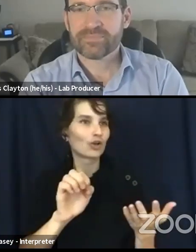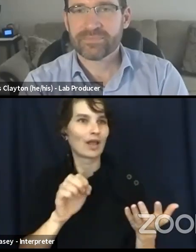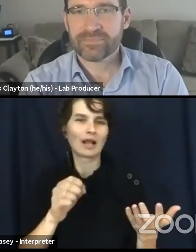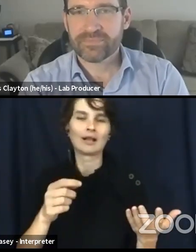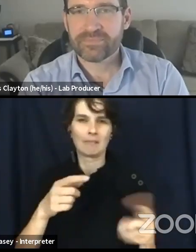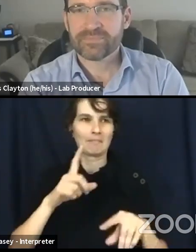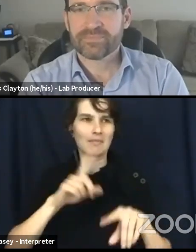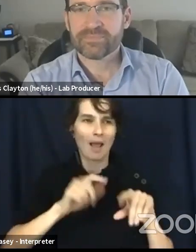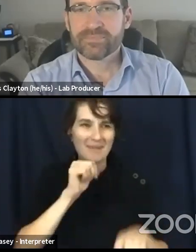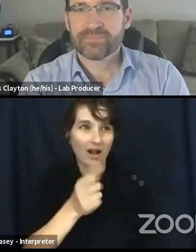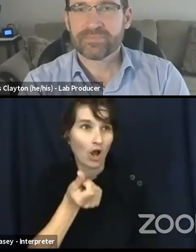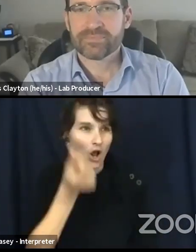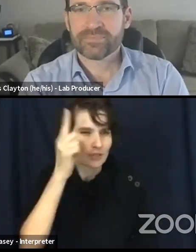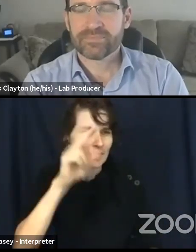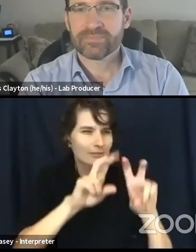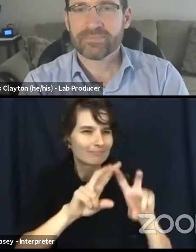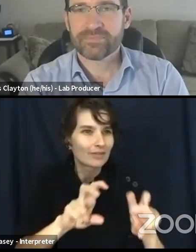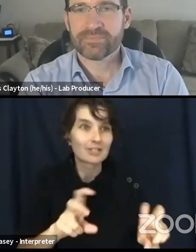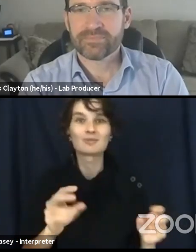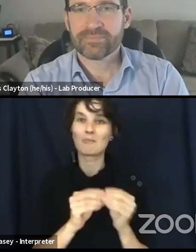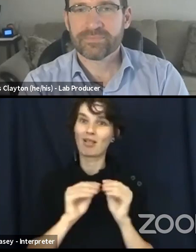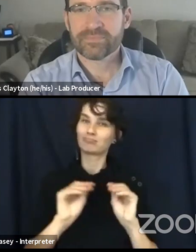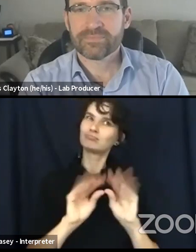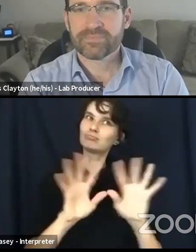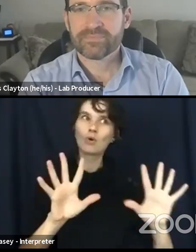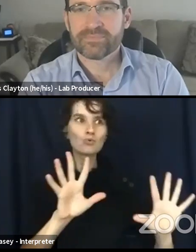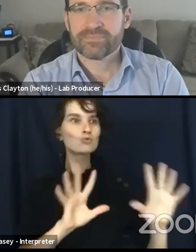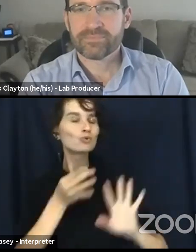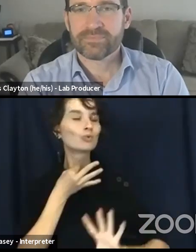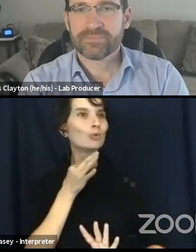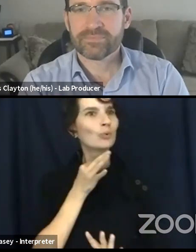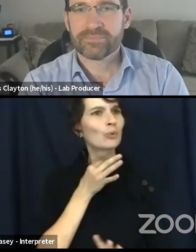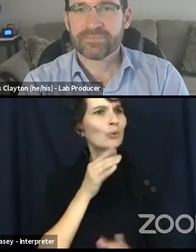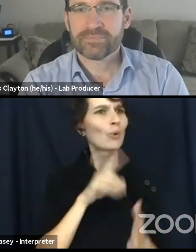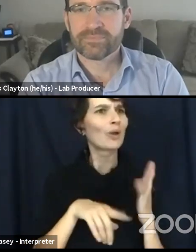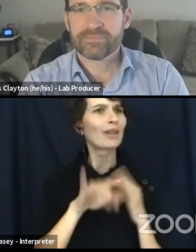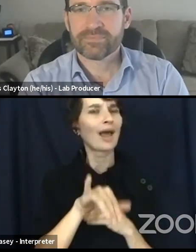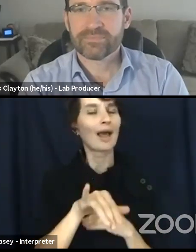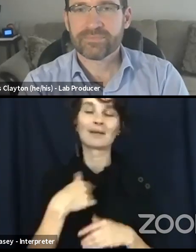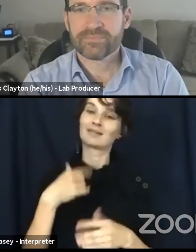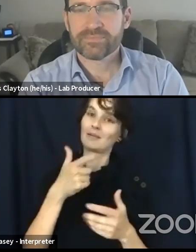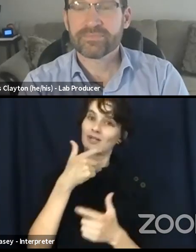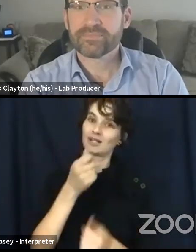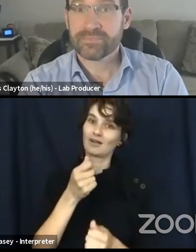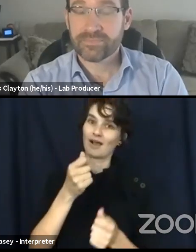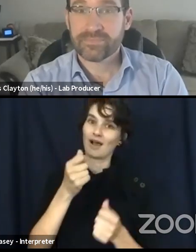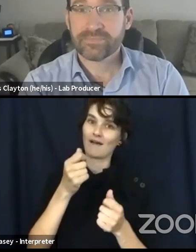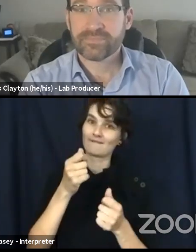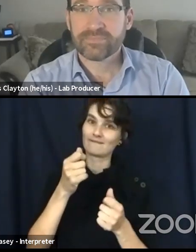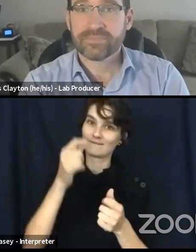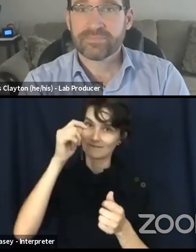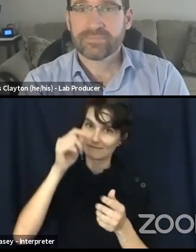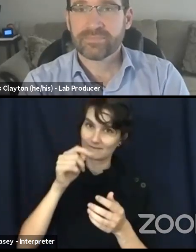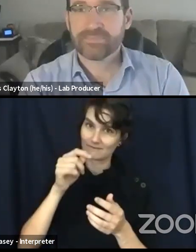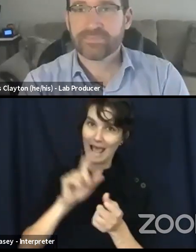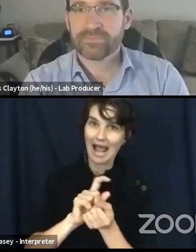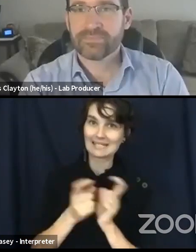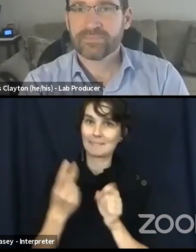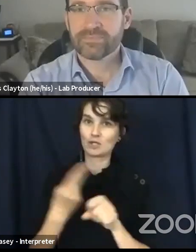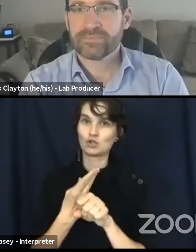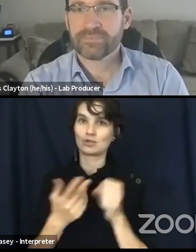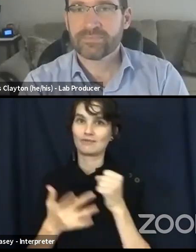know, a lot of the times I'm most interested in intentional misuse of technology or adapted use of technology that strays away from its